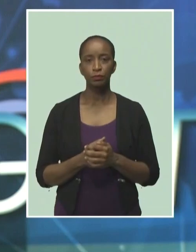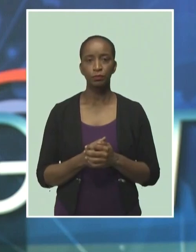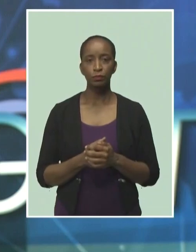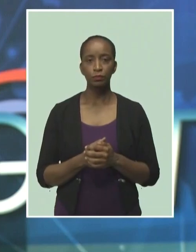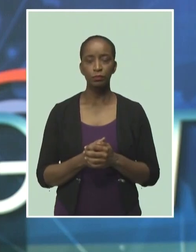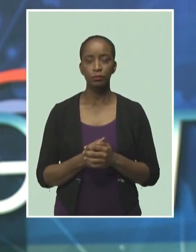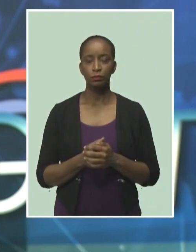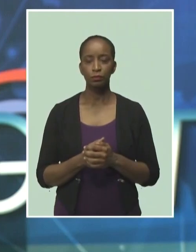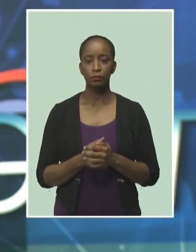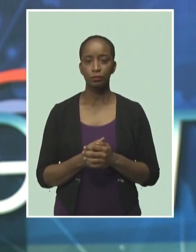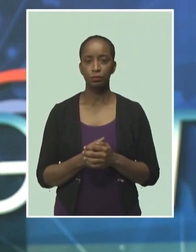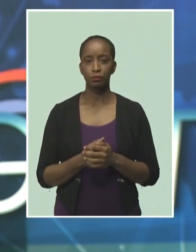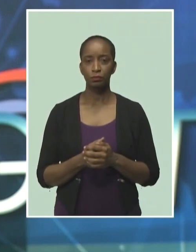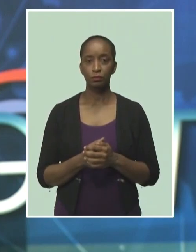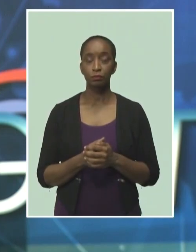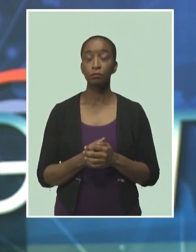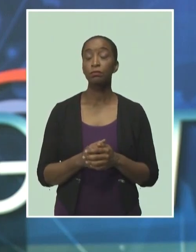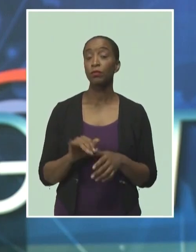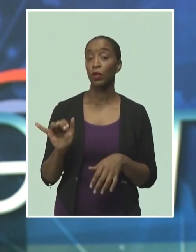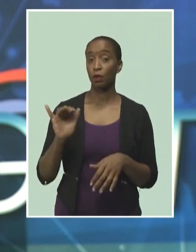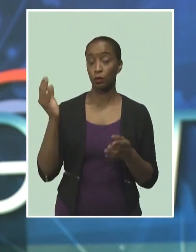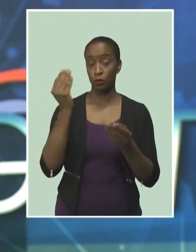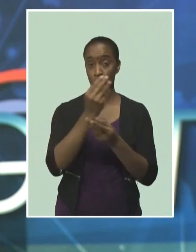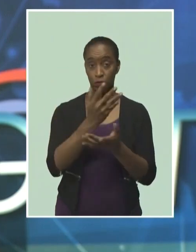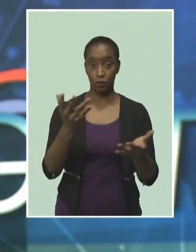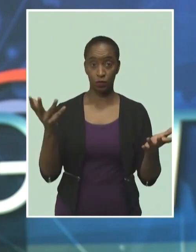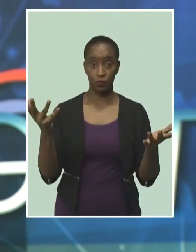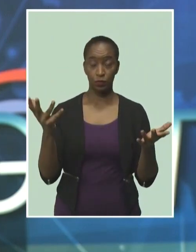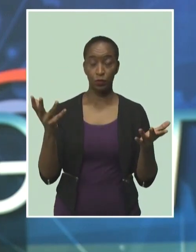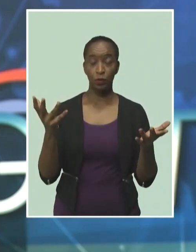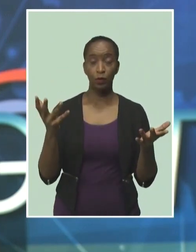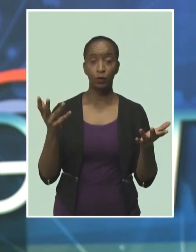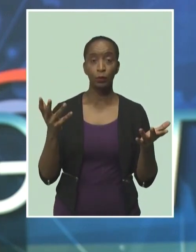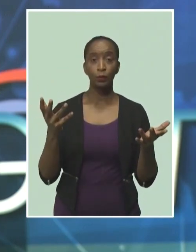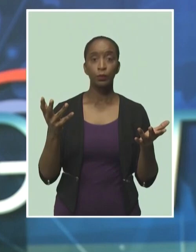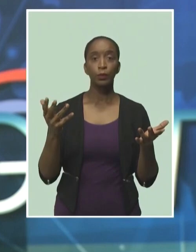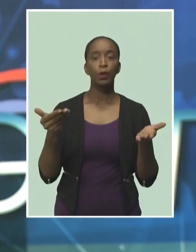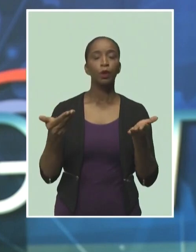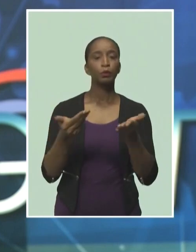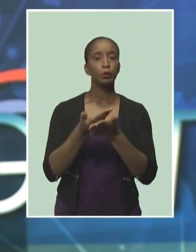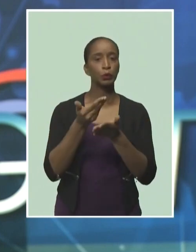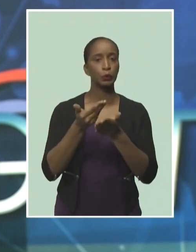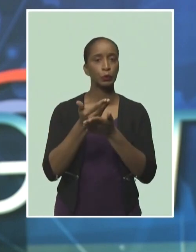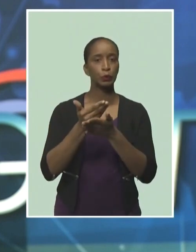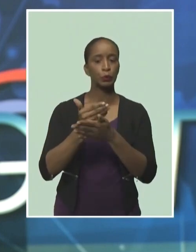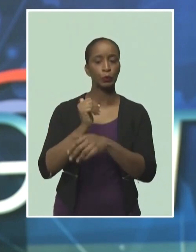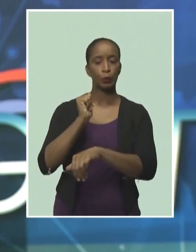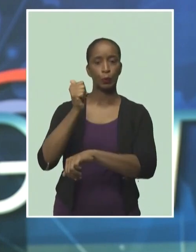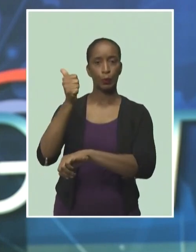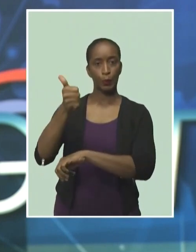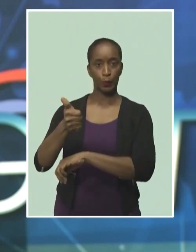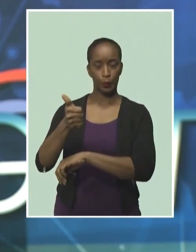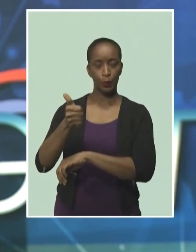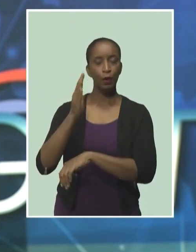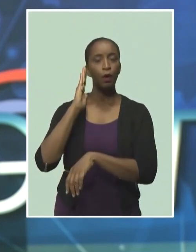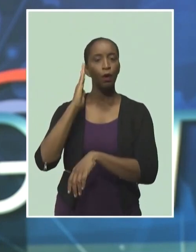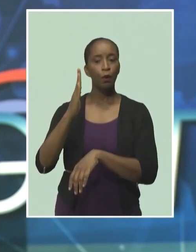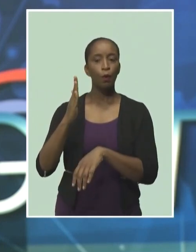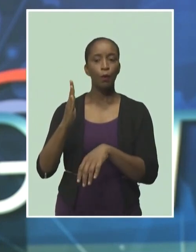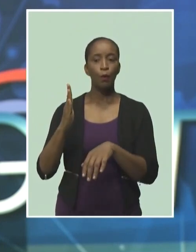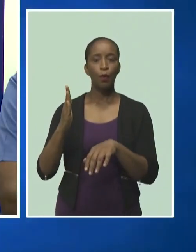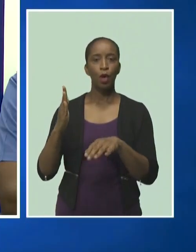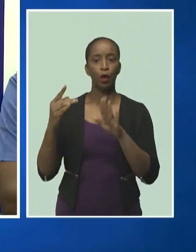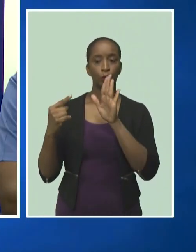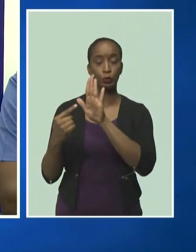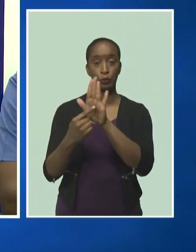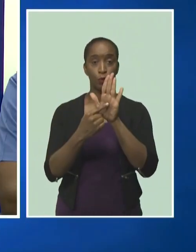press conference, we were also told the country's newest monument will be unveiled in the city on Tuesday.